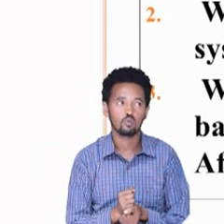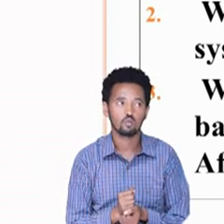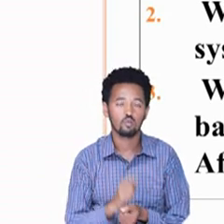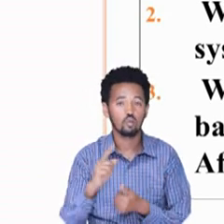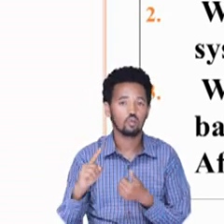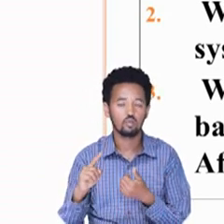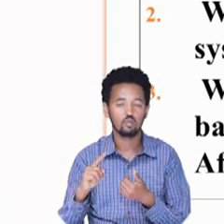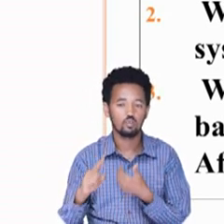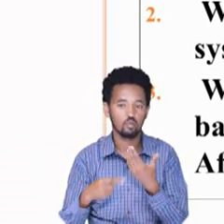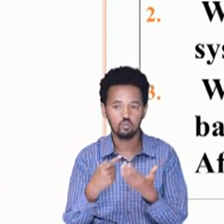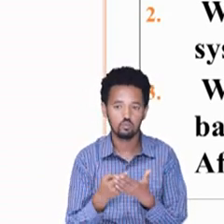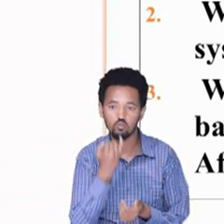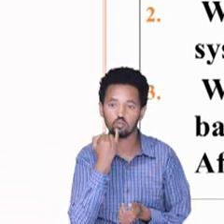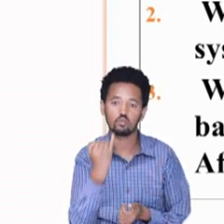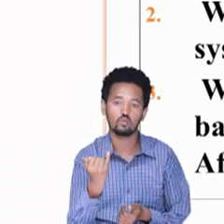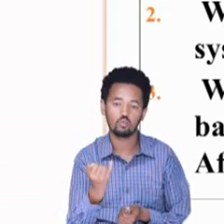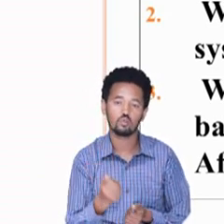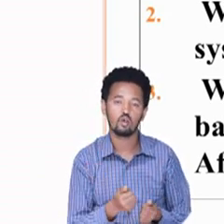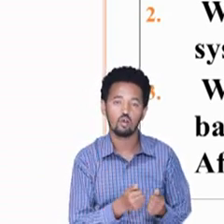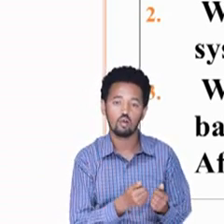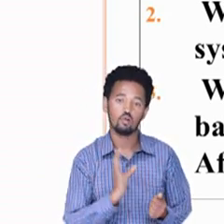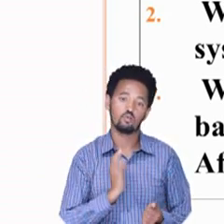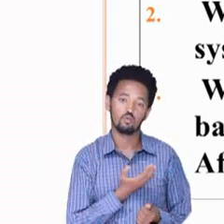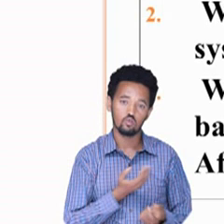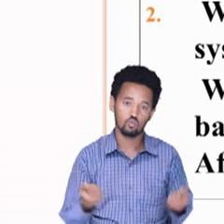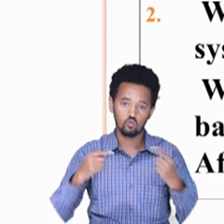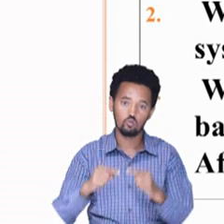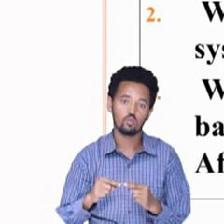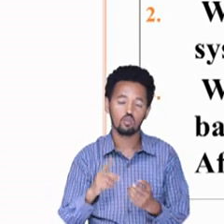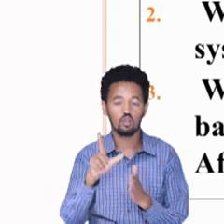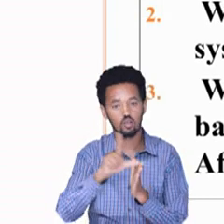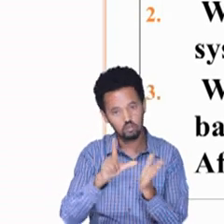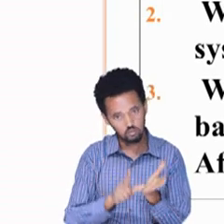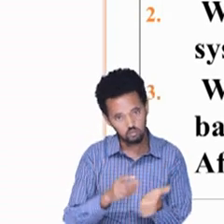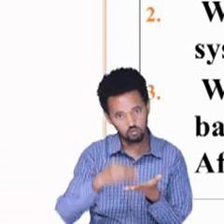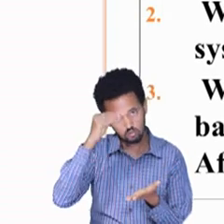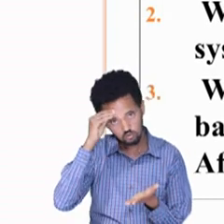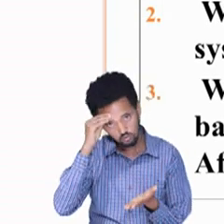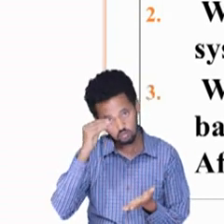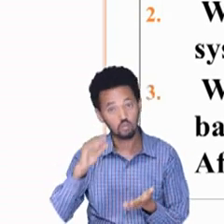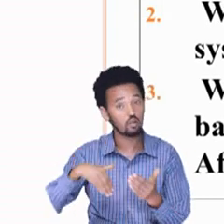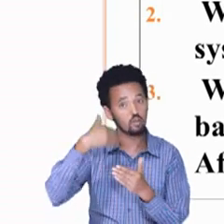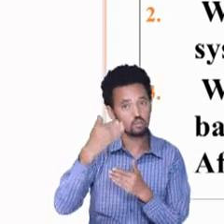It is our today lesson. Next